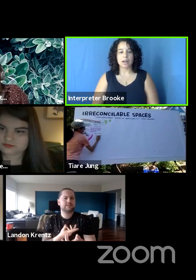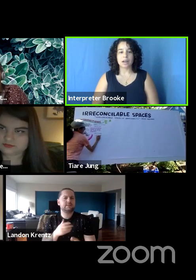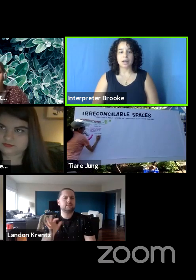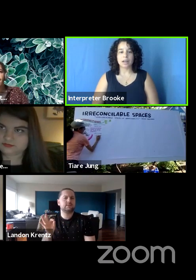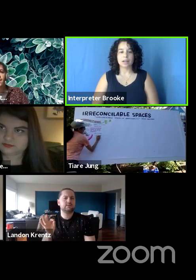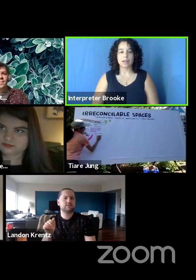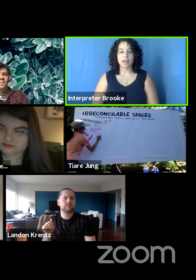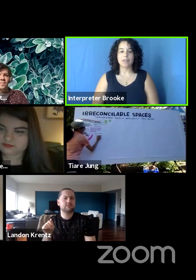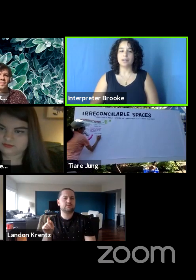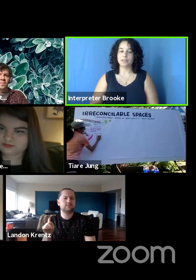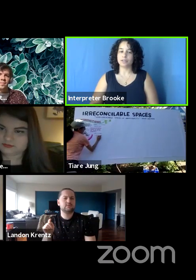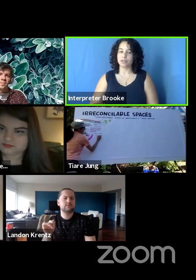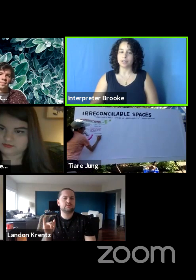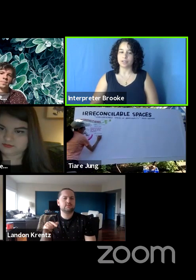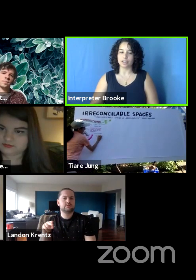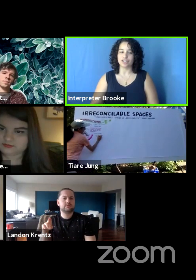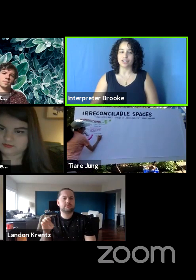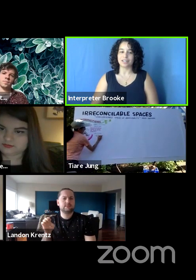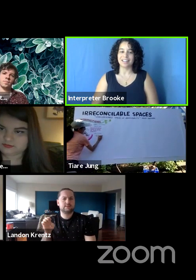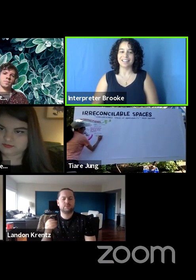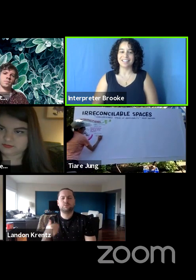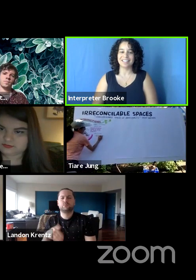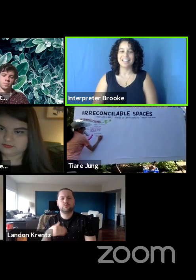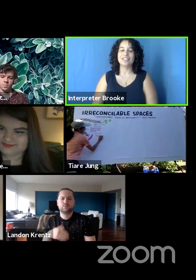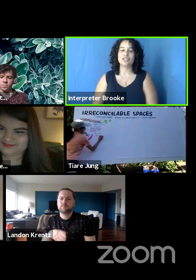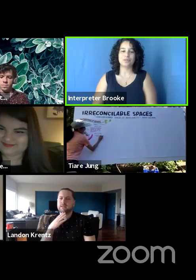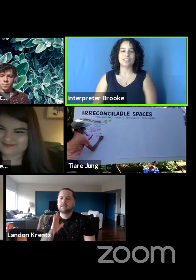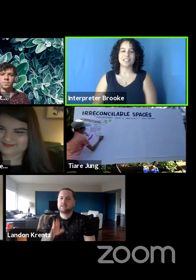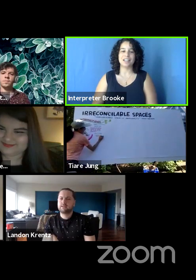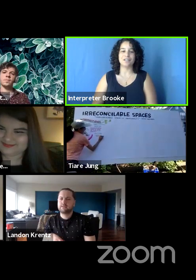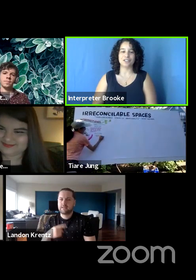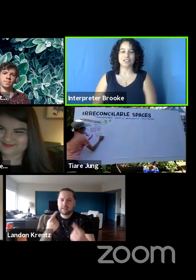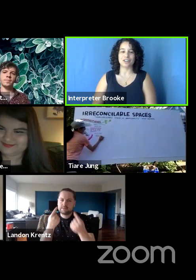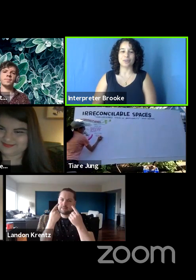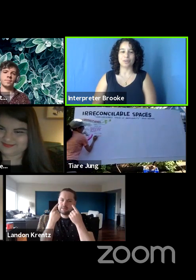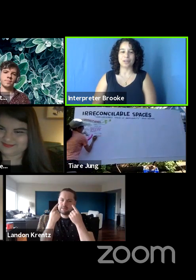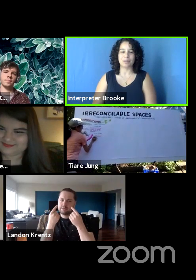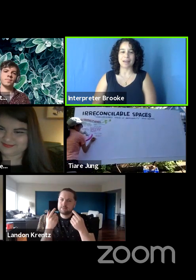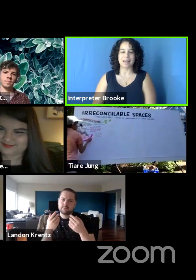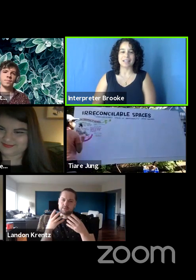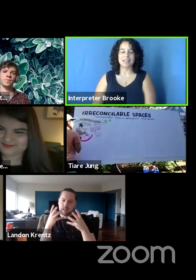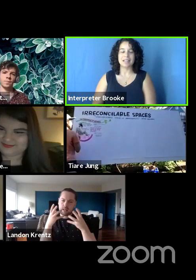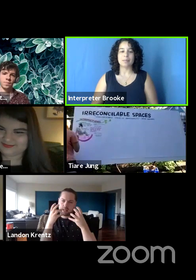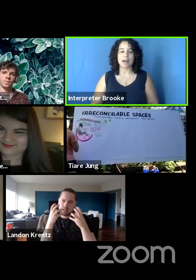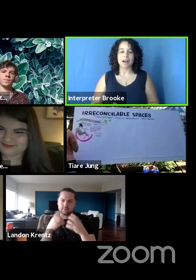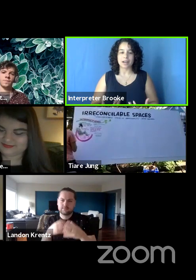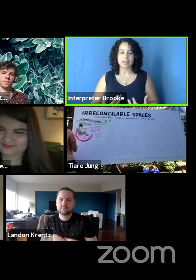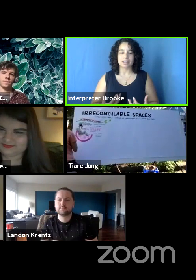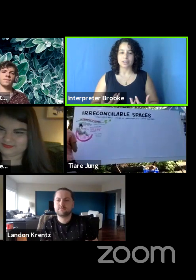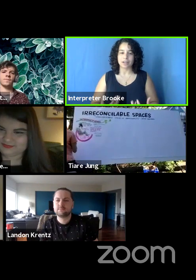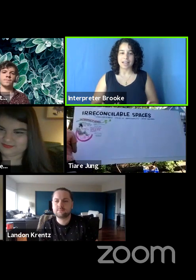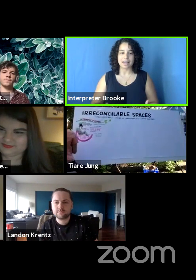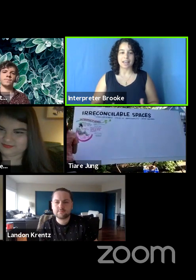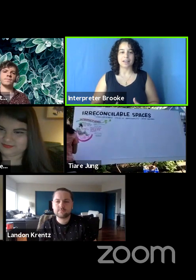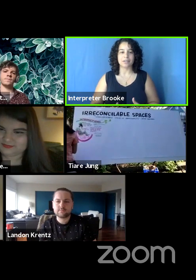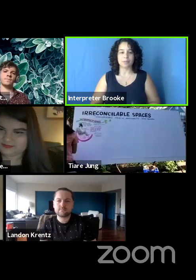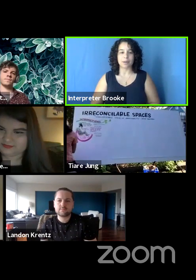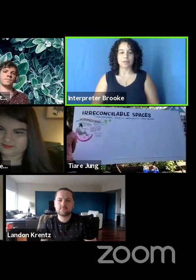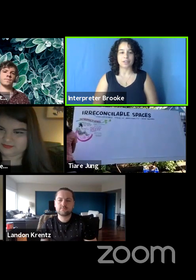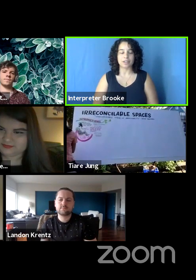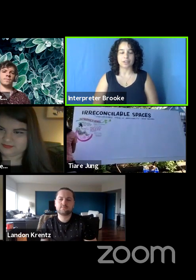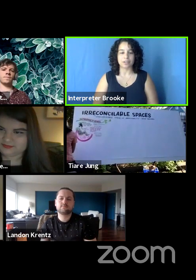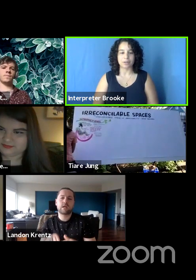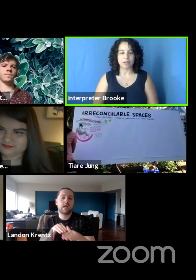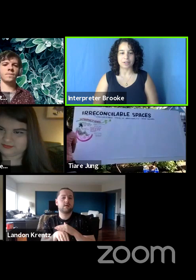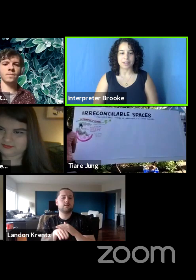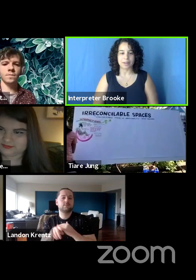And I have Zoom exhaustion, Zoom fatigue for sure, pretty bad. My eyes are aching from